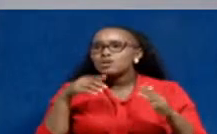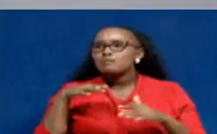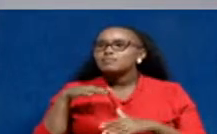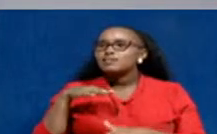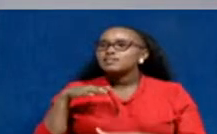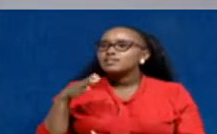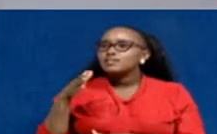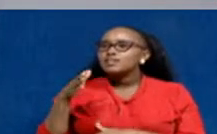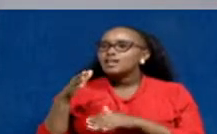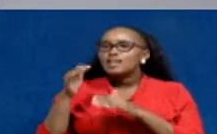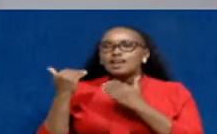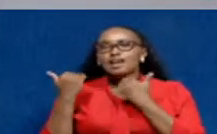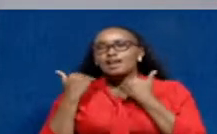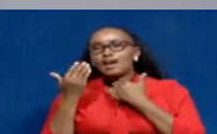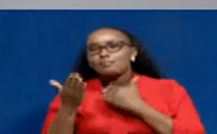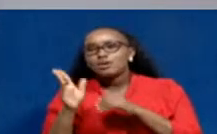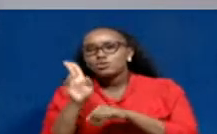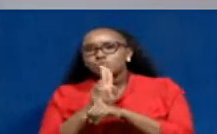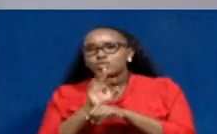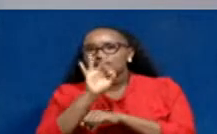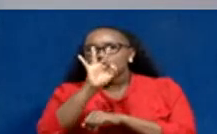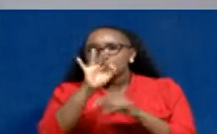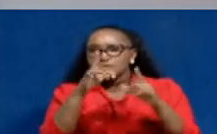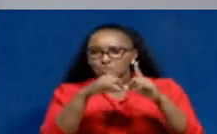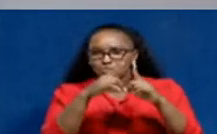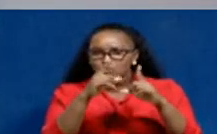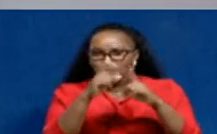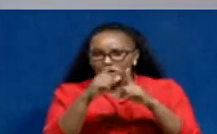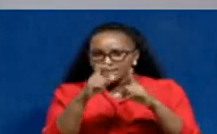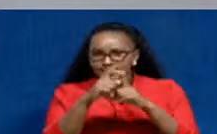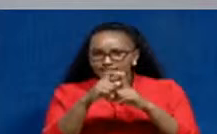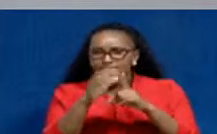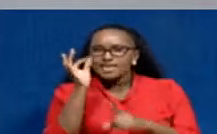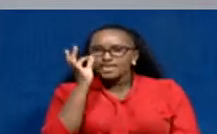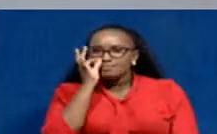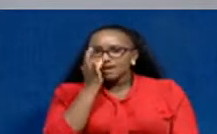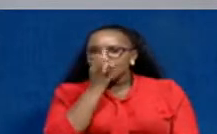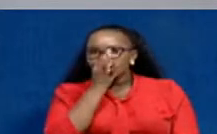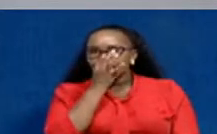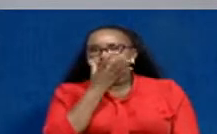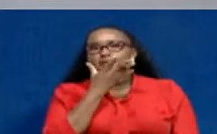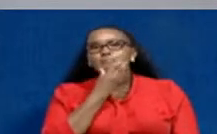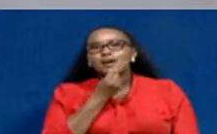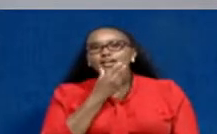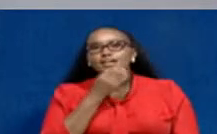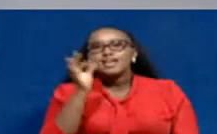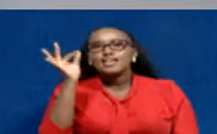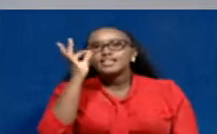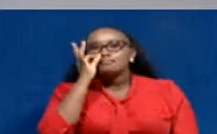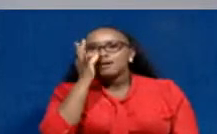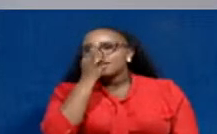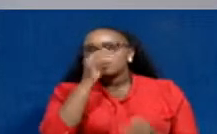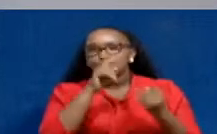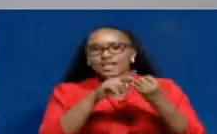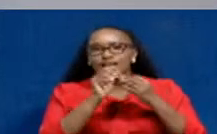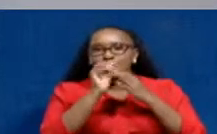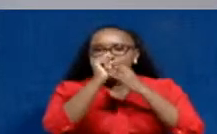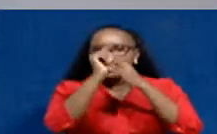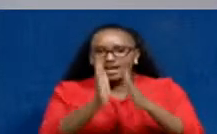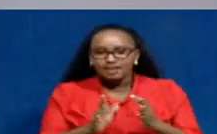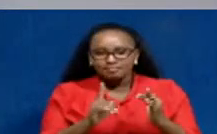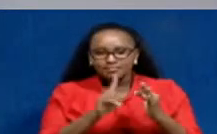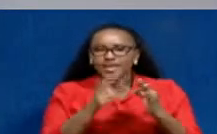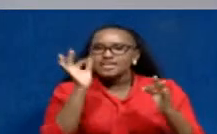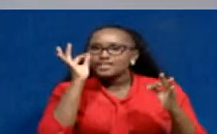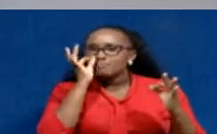us using three frames: Kibaki the man, Kibaki the leader,